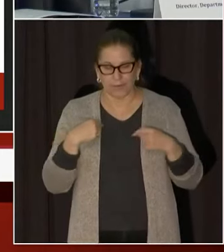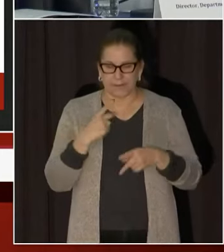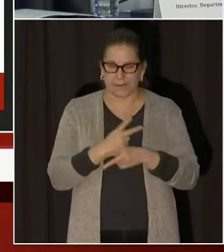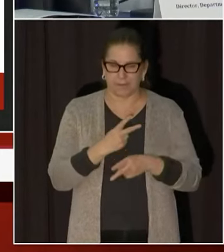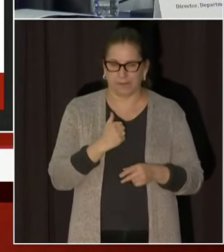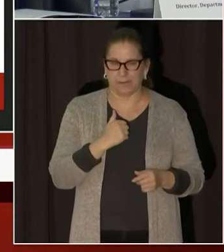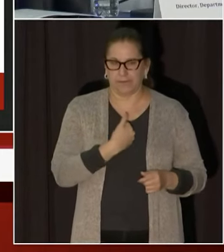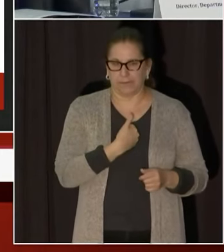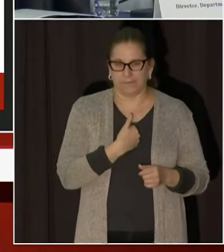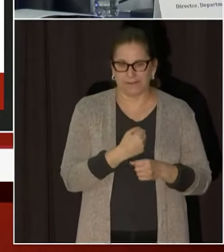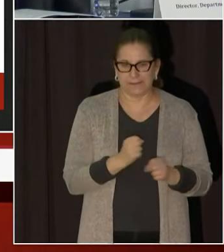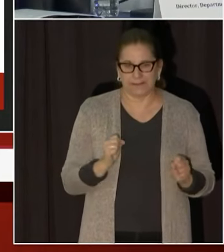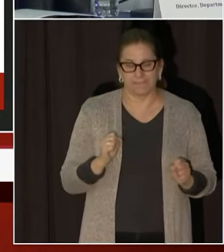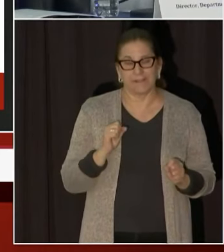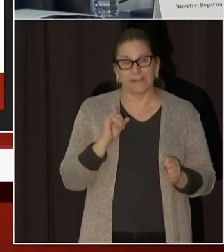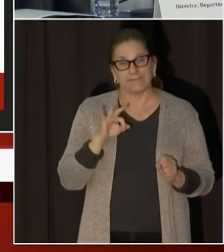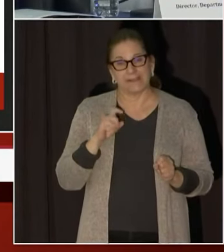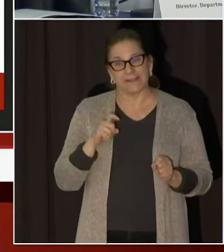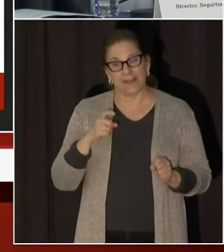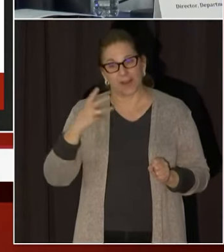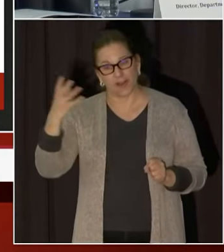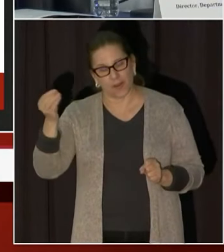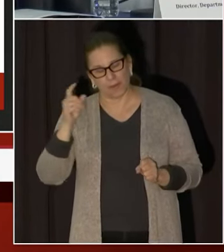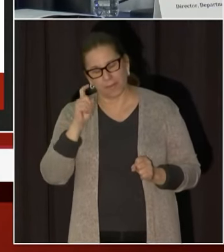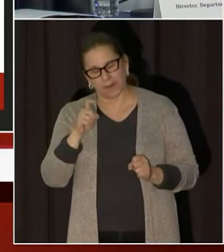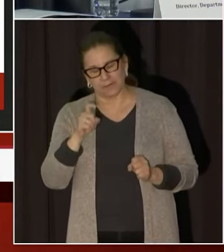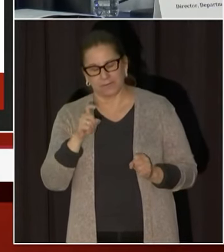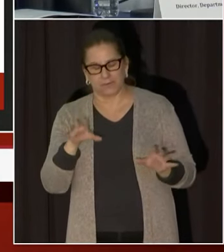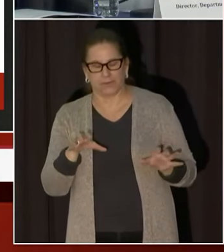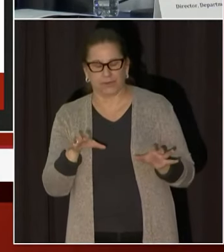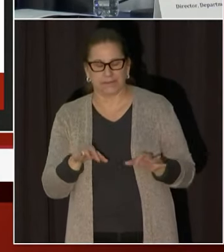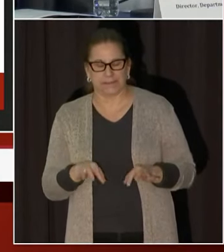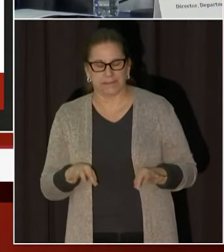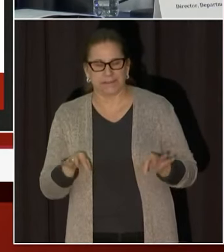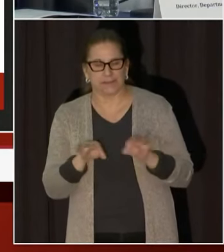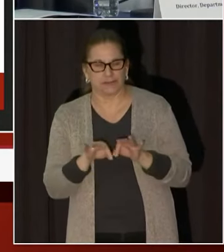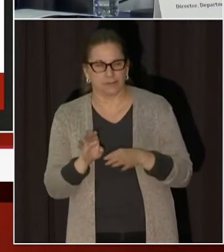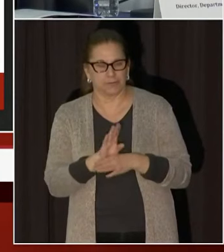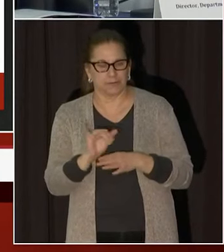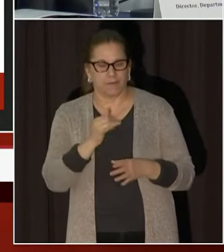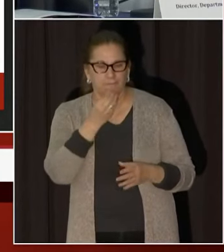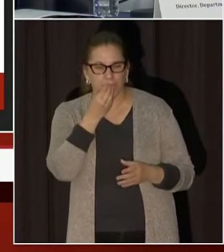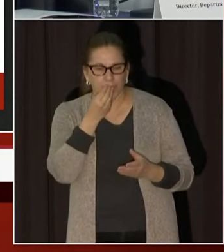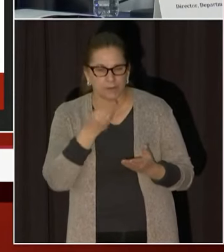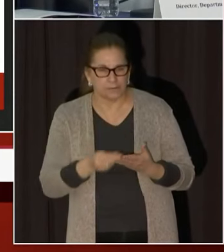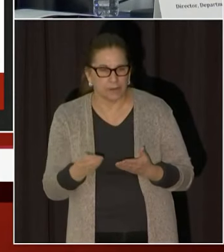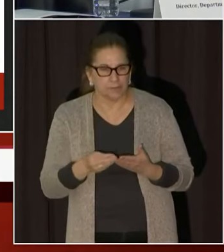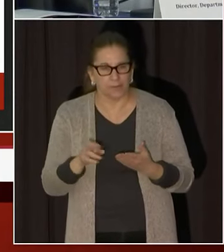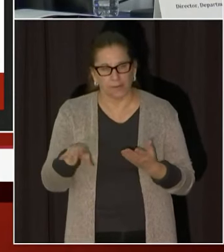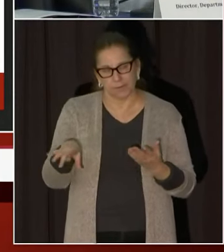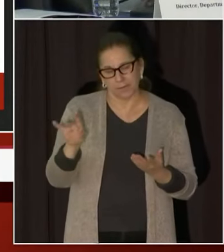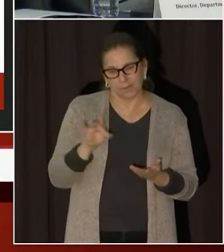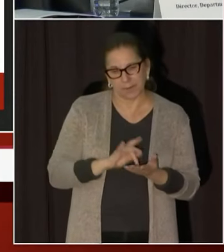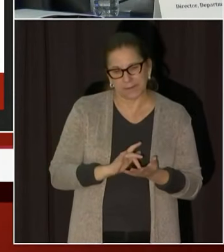for those essential activities when you absolutely need to. So with that, Mayor, I'll turn it back over to you.